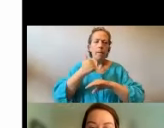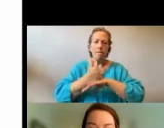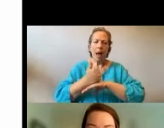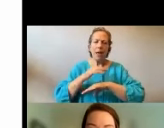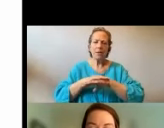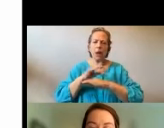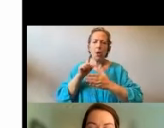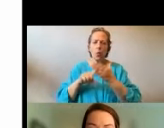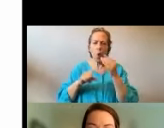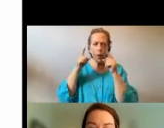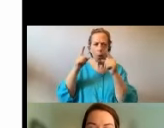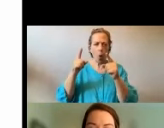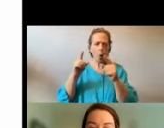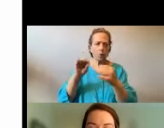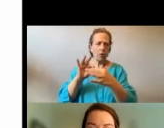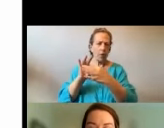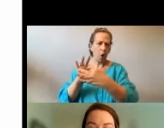goals are of the partnership.